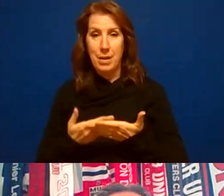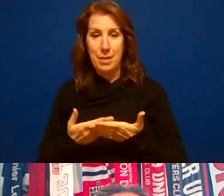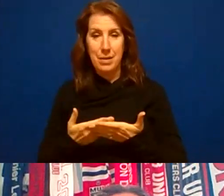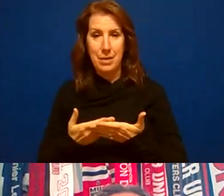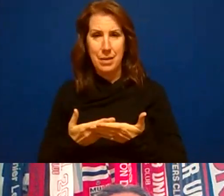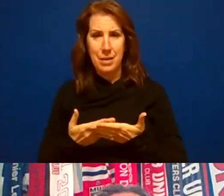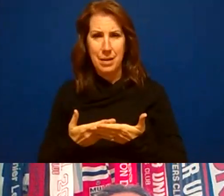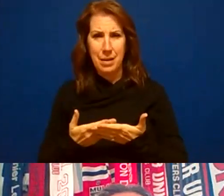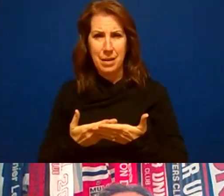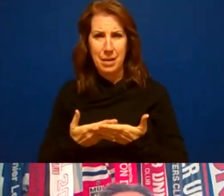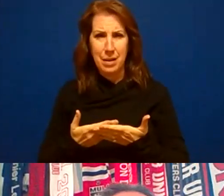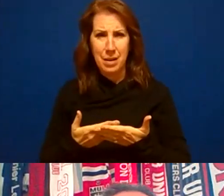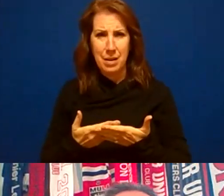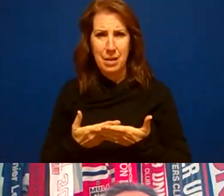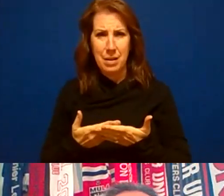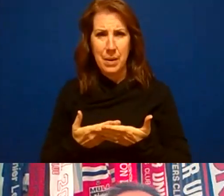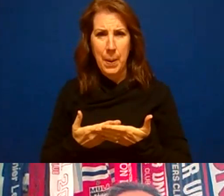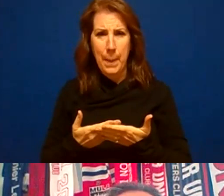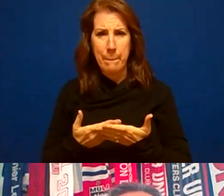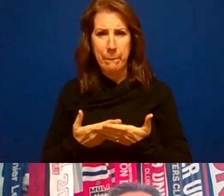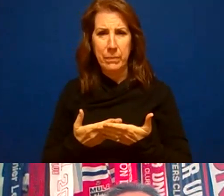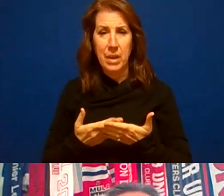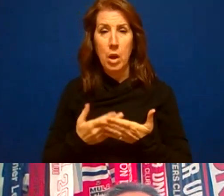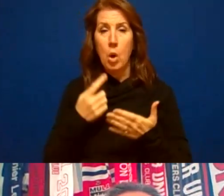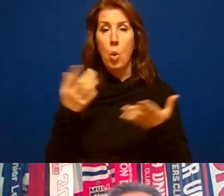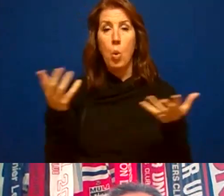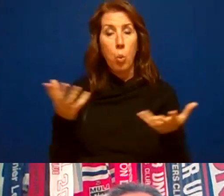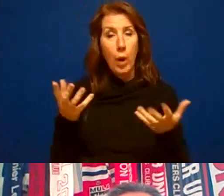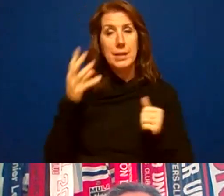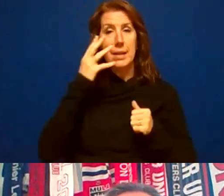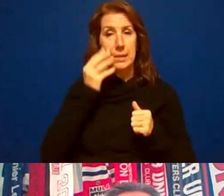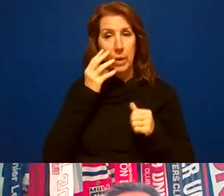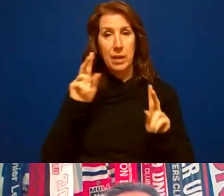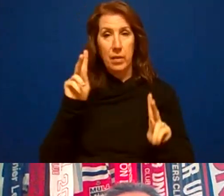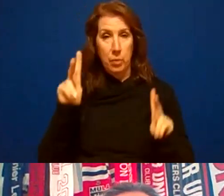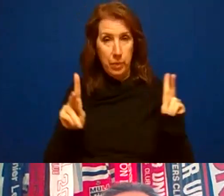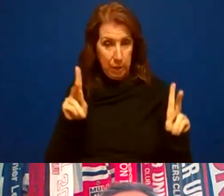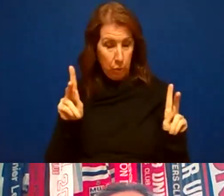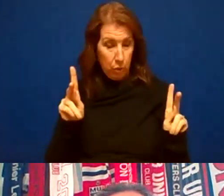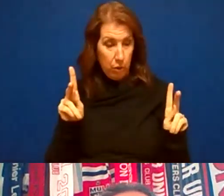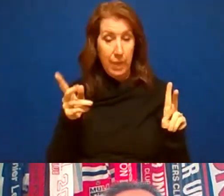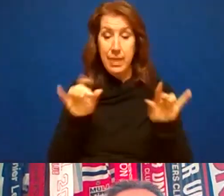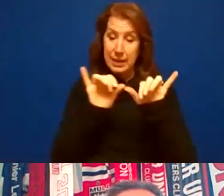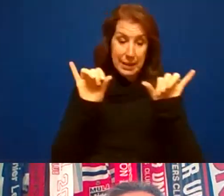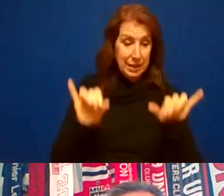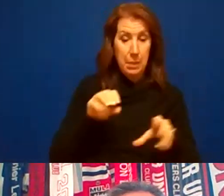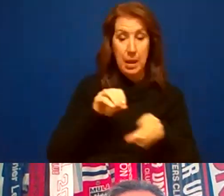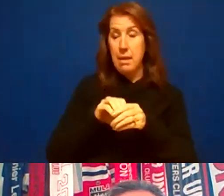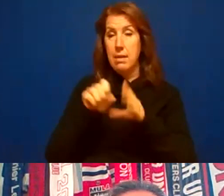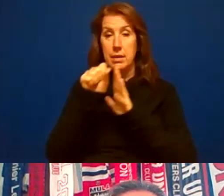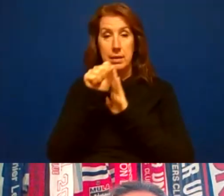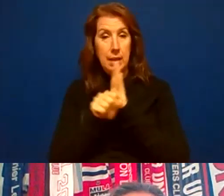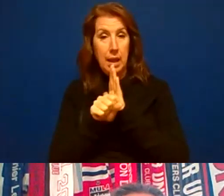And what is the experience of the people who are in that system in the particular state? Because I'm fairly